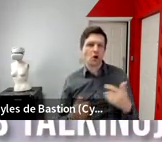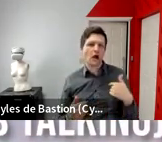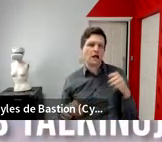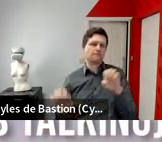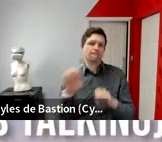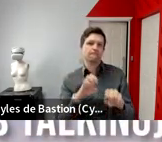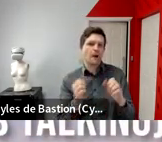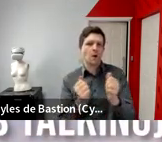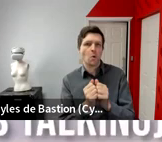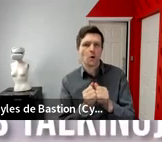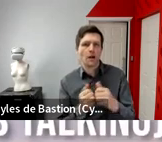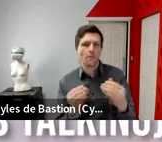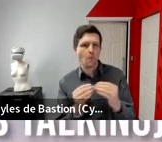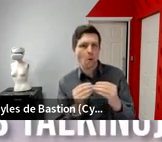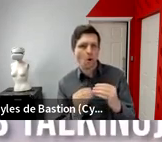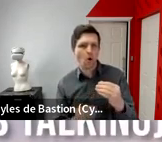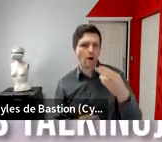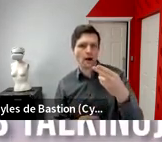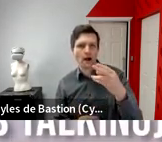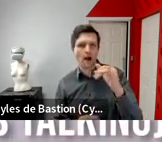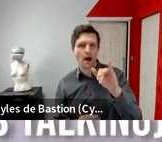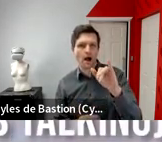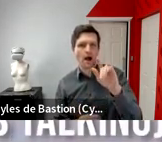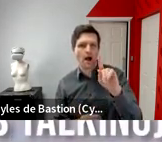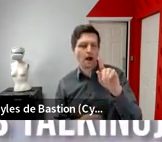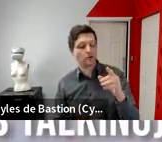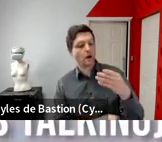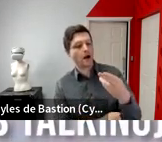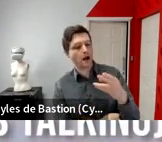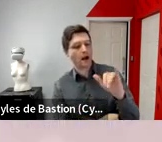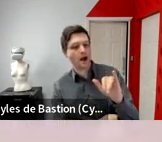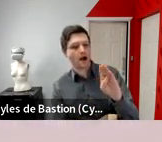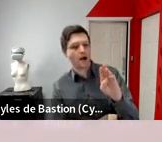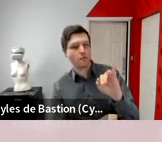is that accessibility? So I want to make